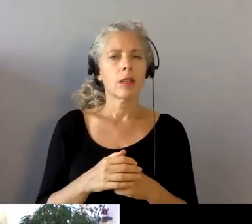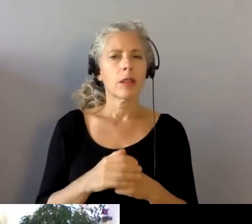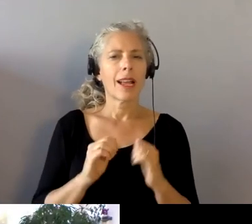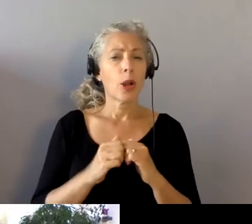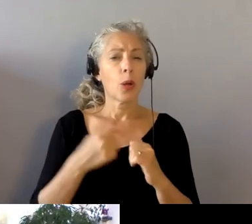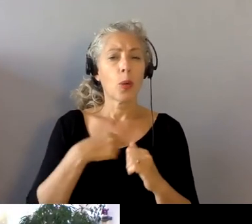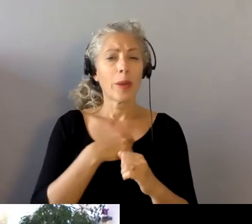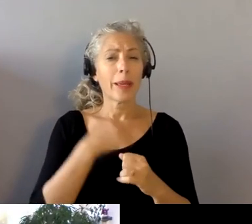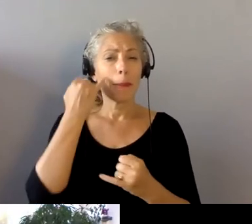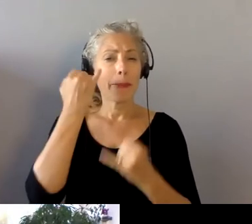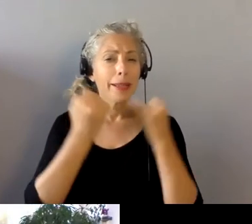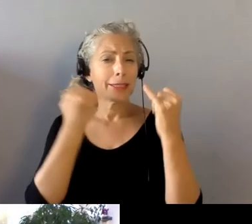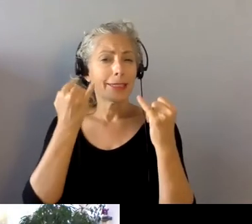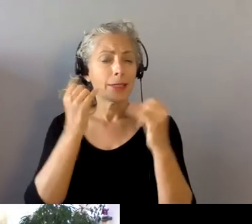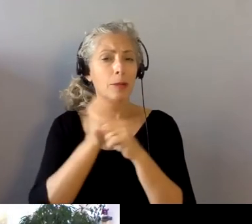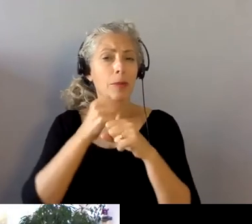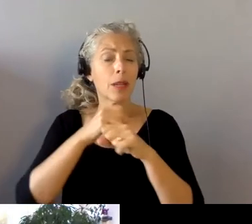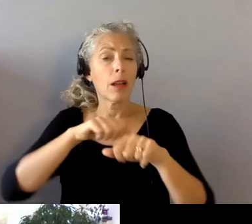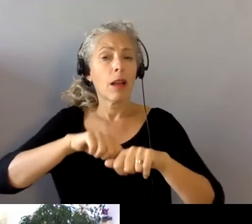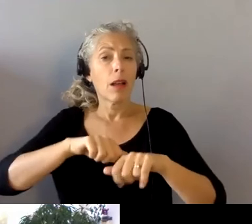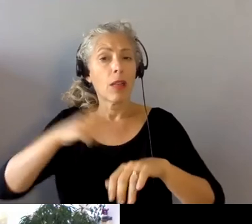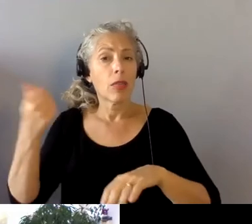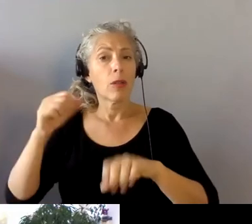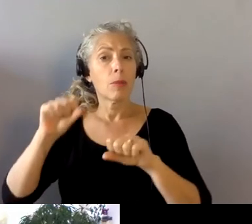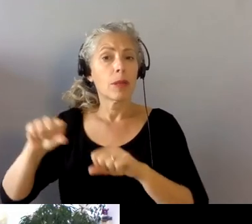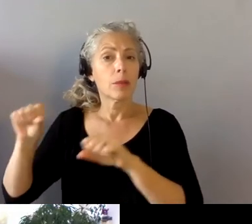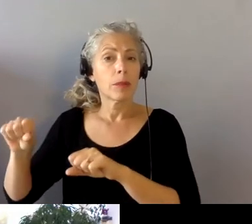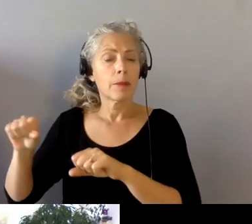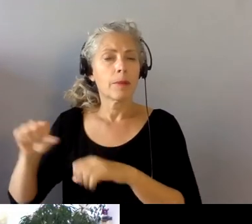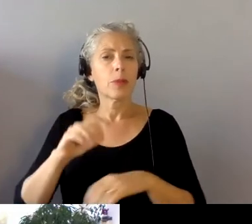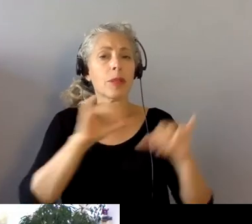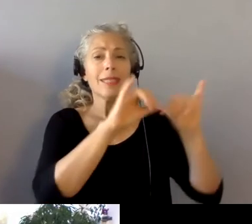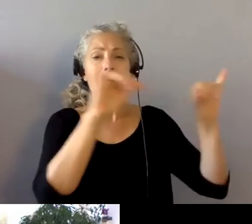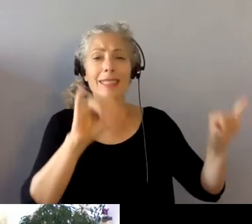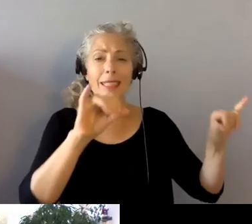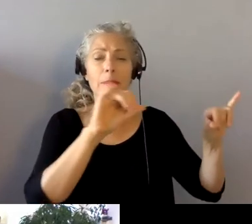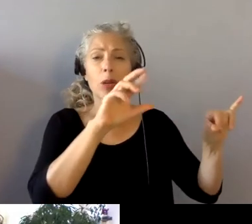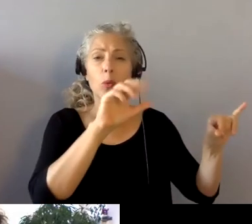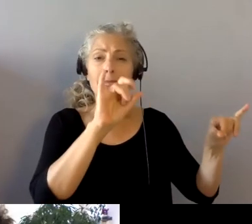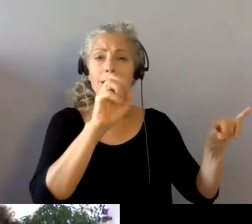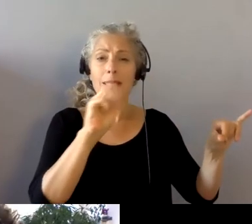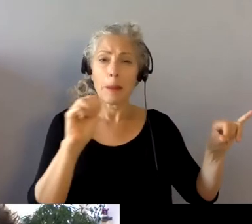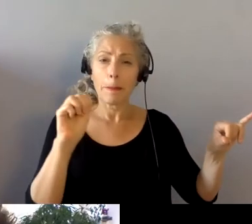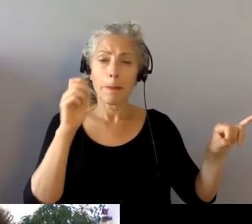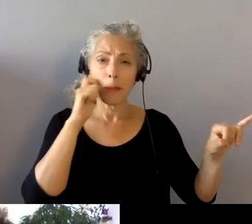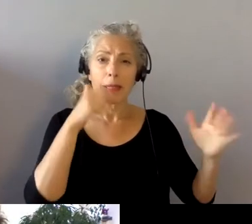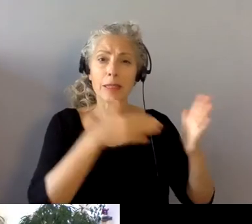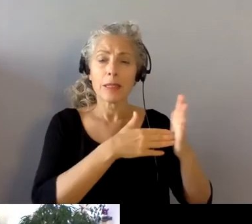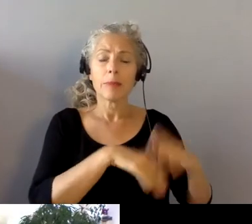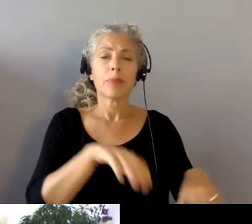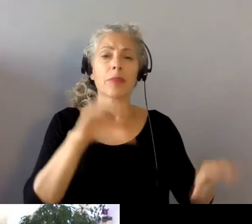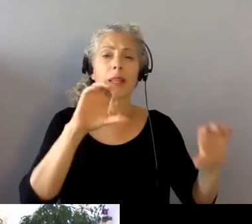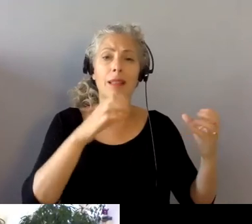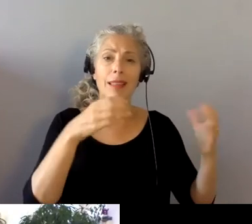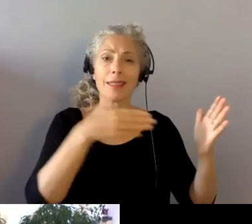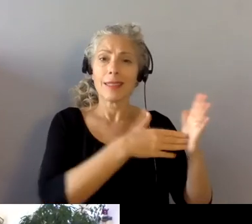other possibilities so that this, the kind of systemic racism, systemic classism,